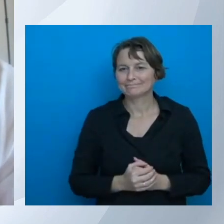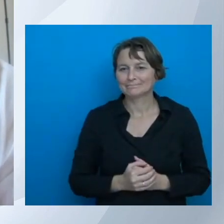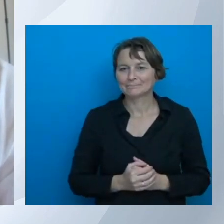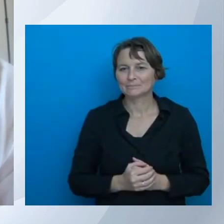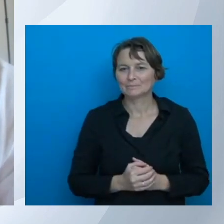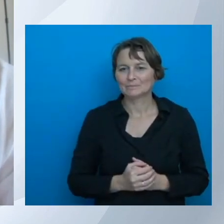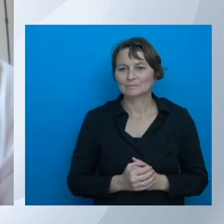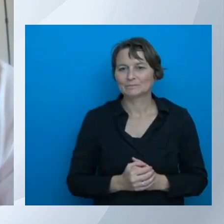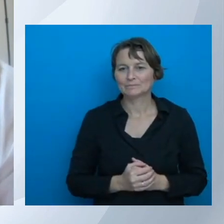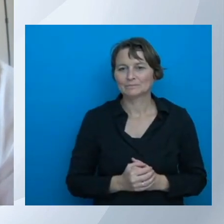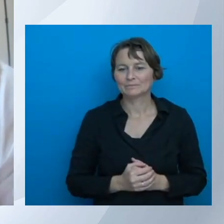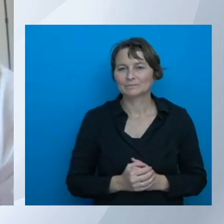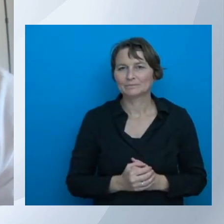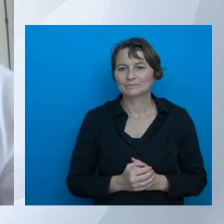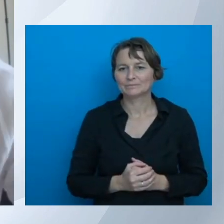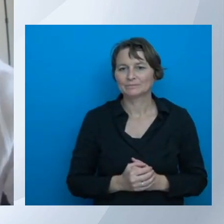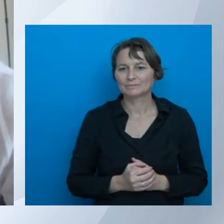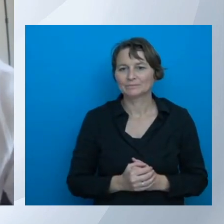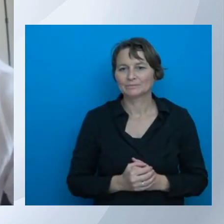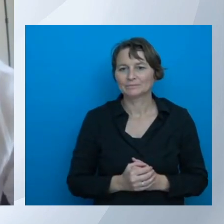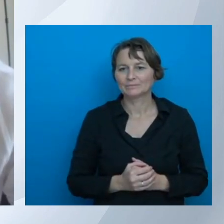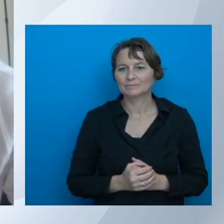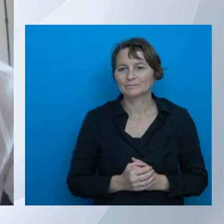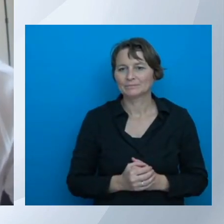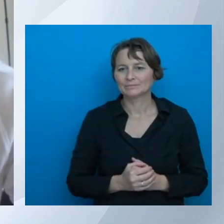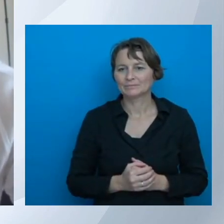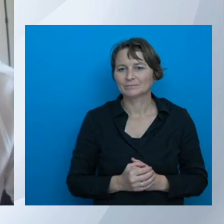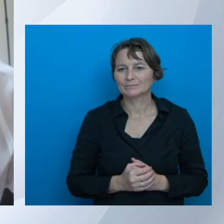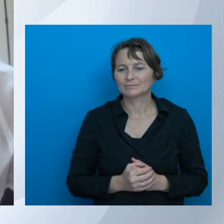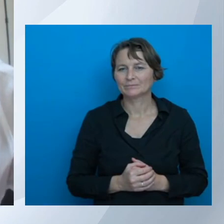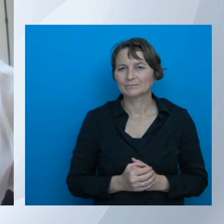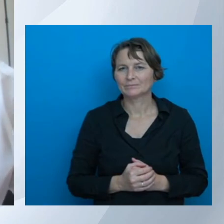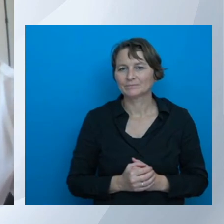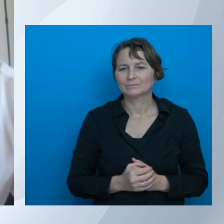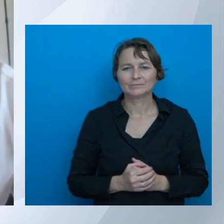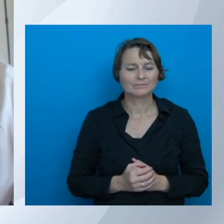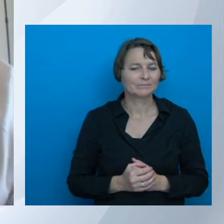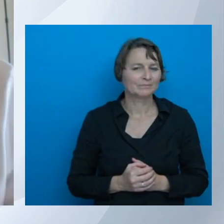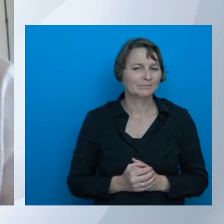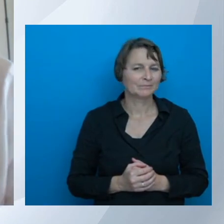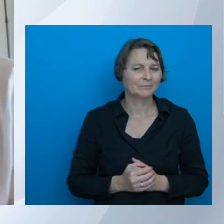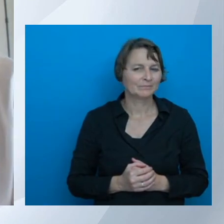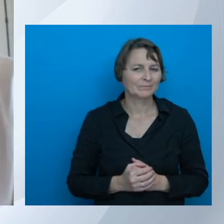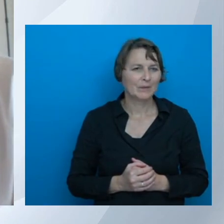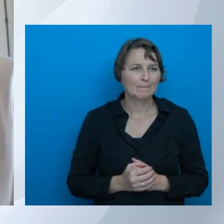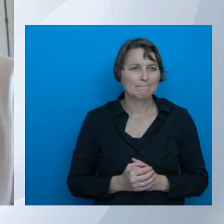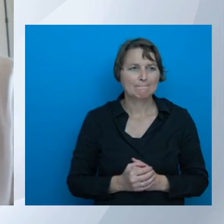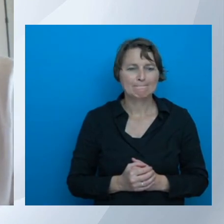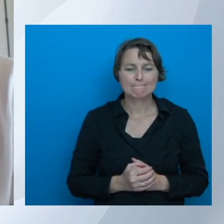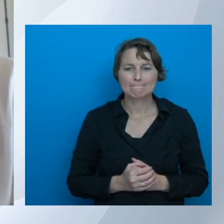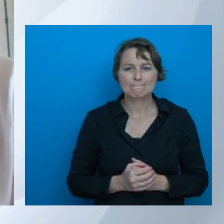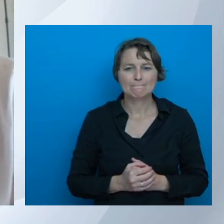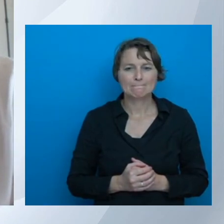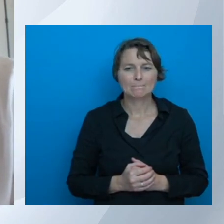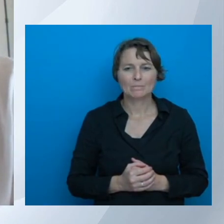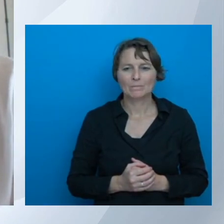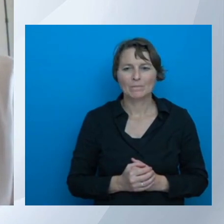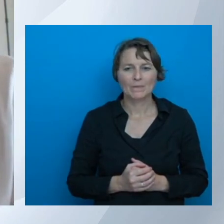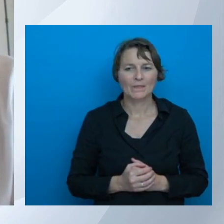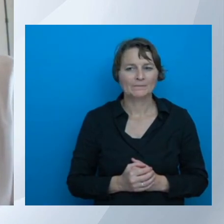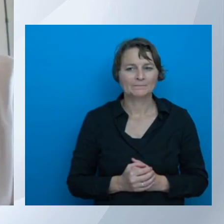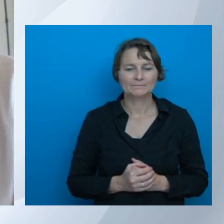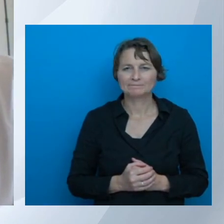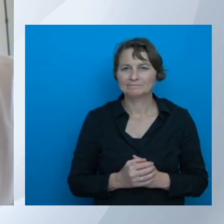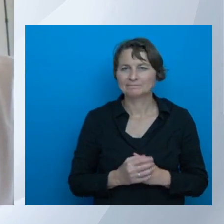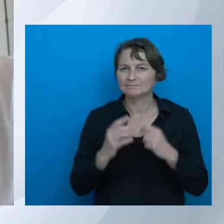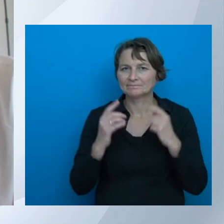point. Thanks. And I have one question myself. So, do you have any tips actually to test for resiliency? How would you go about